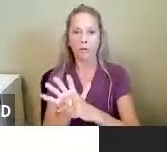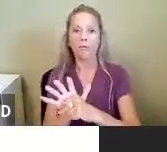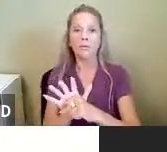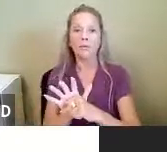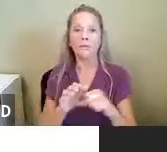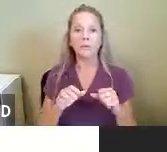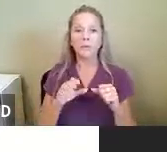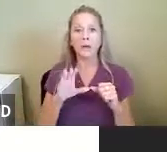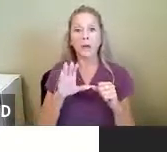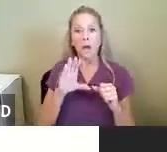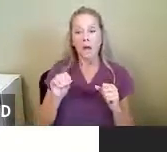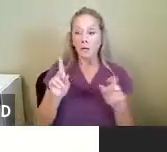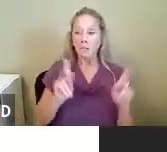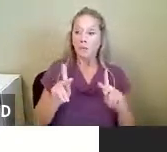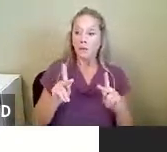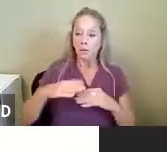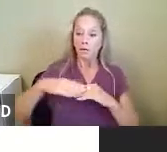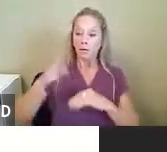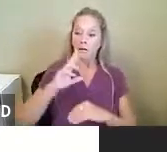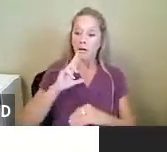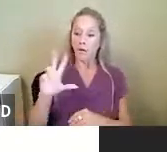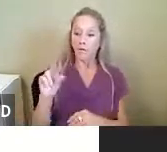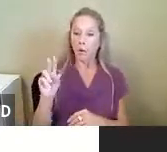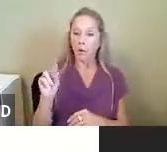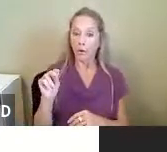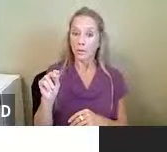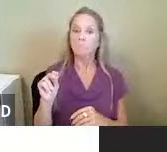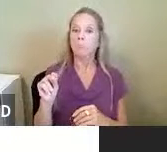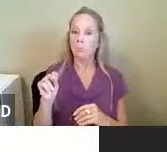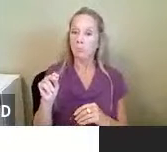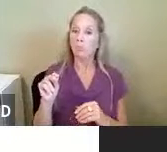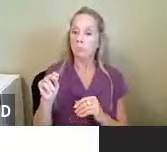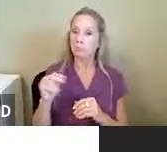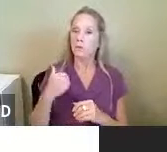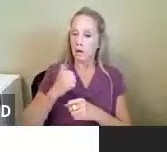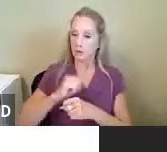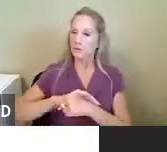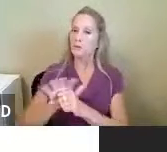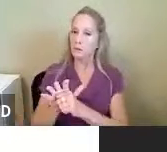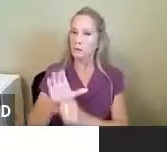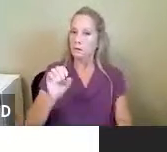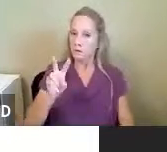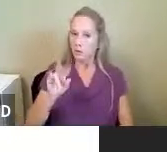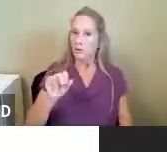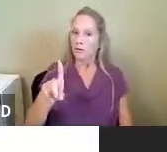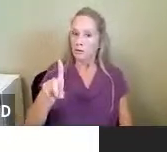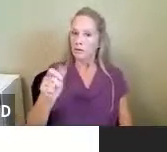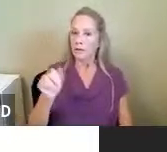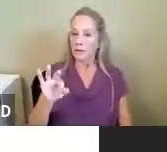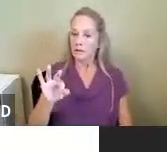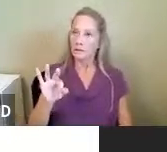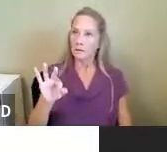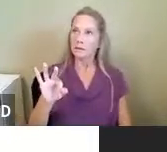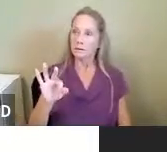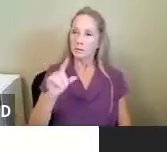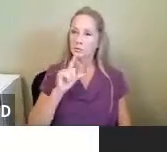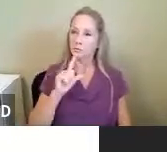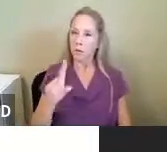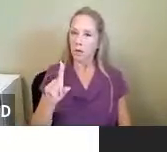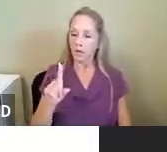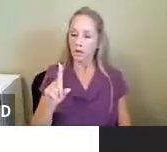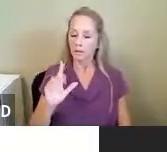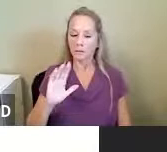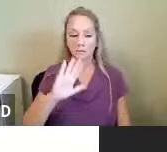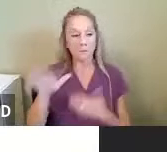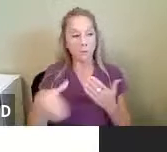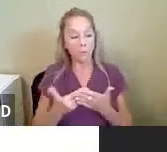with COVID-19, and that hasn't gone away. It's actually pretty stable. It's about 36% of all the new daily